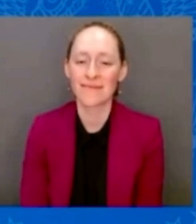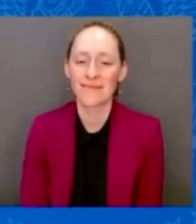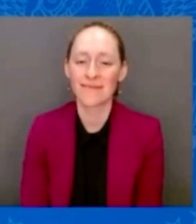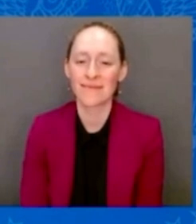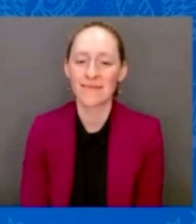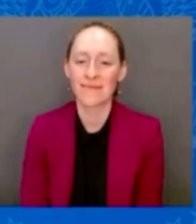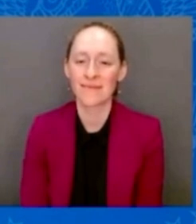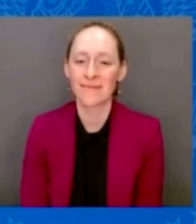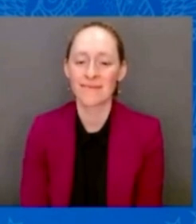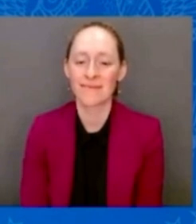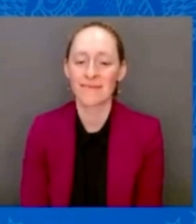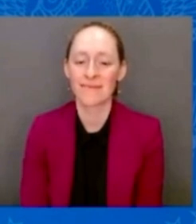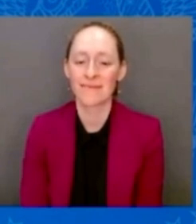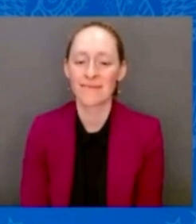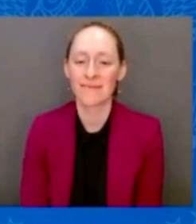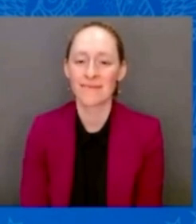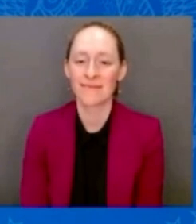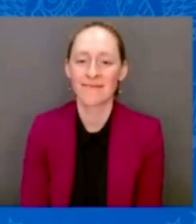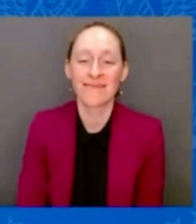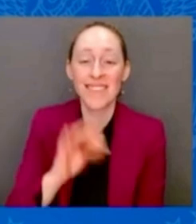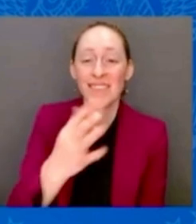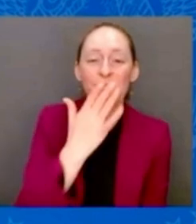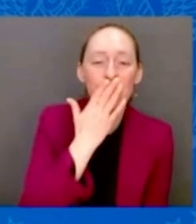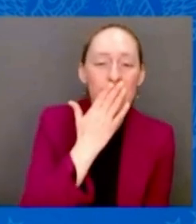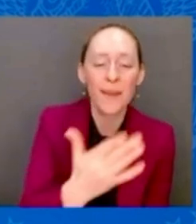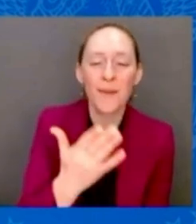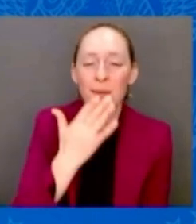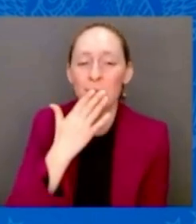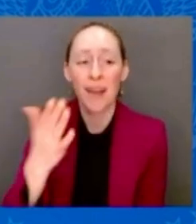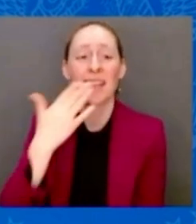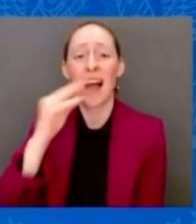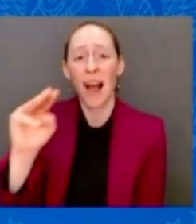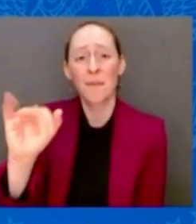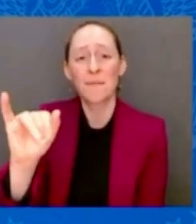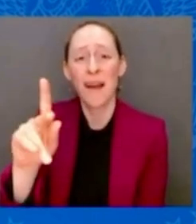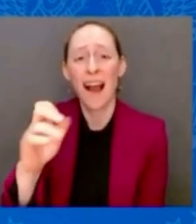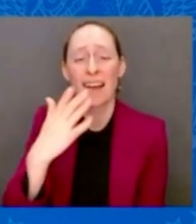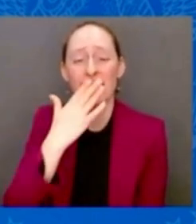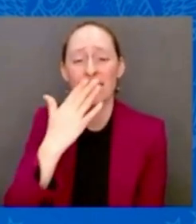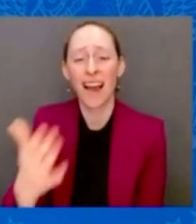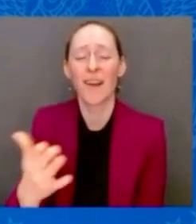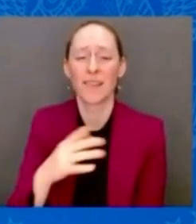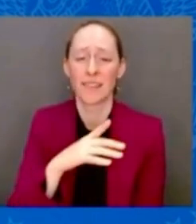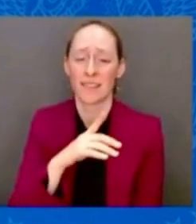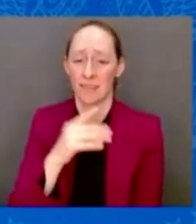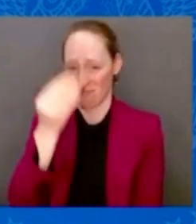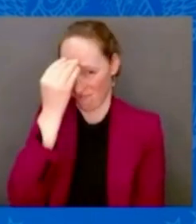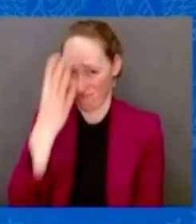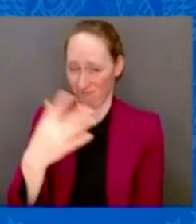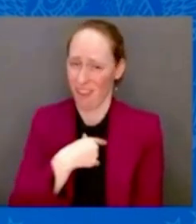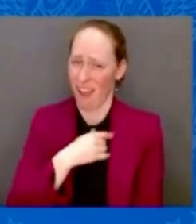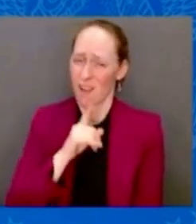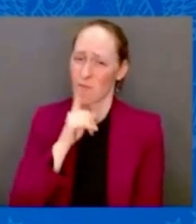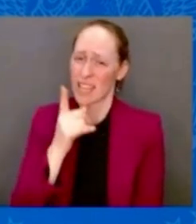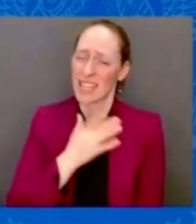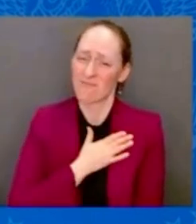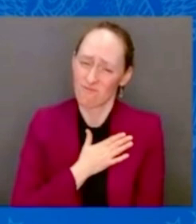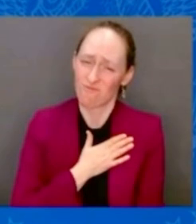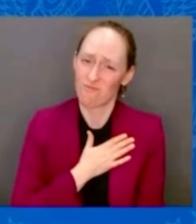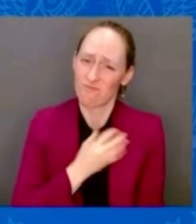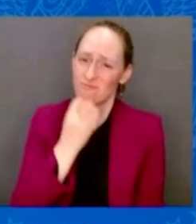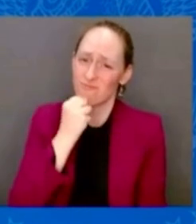Thanks, Mike. I appreciate it very much. Please, have a seat if there's one you have. I said